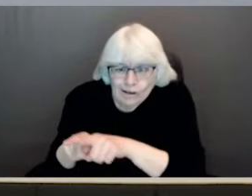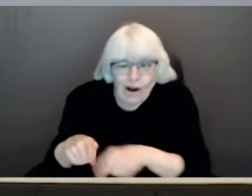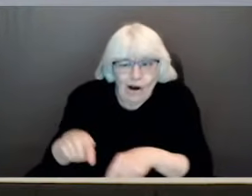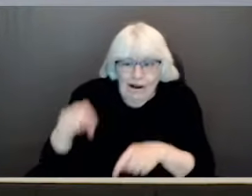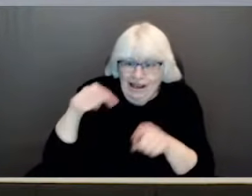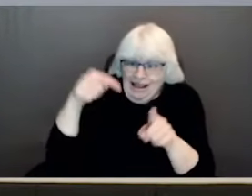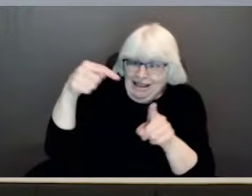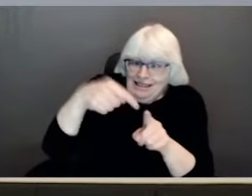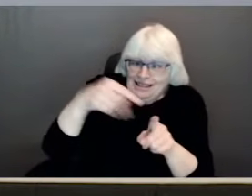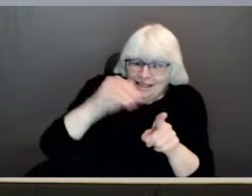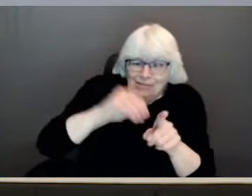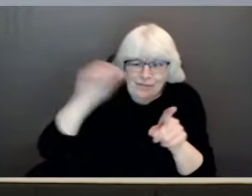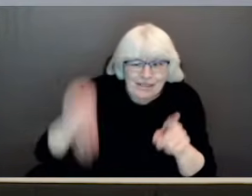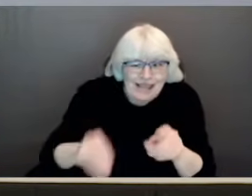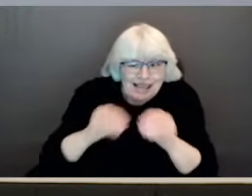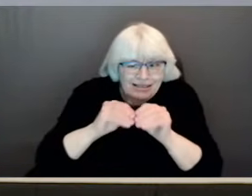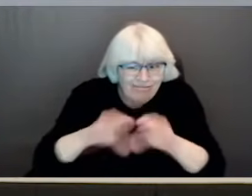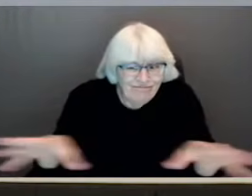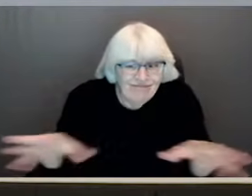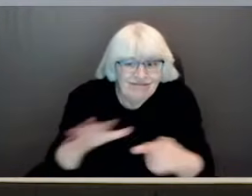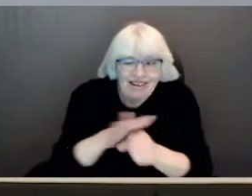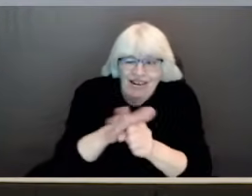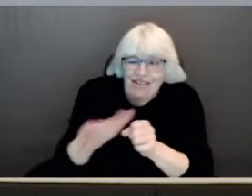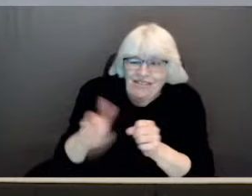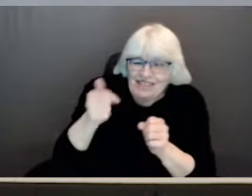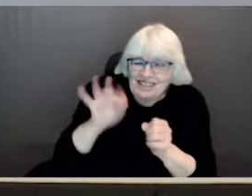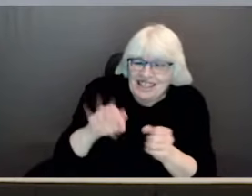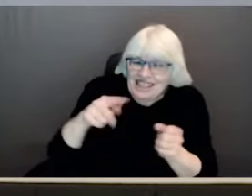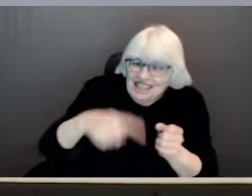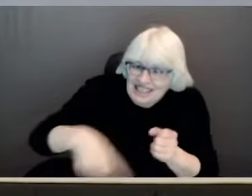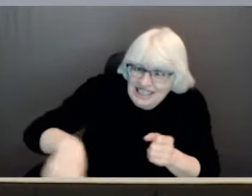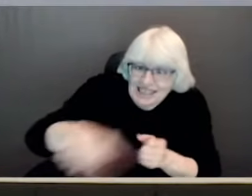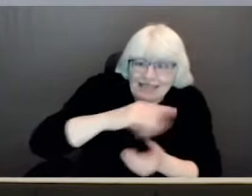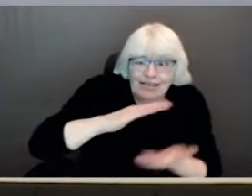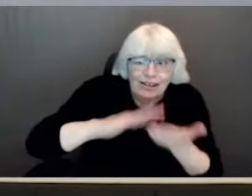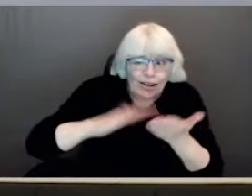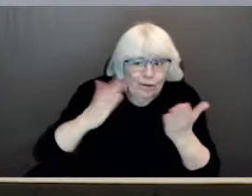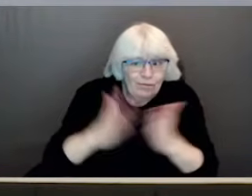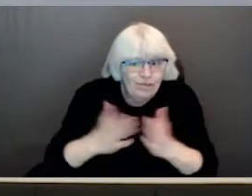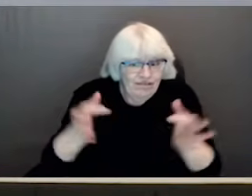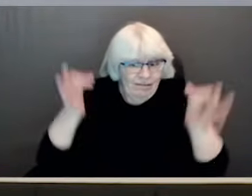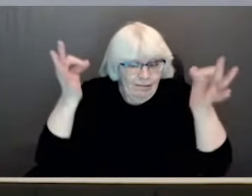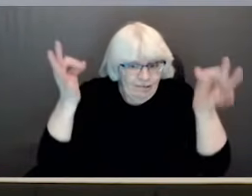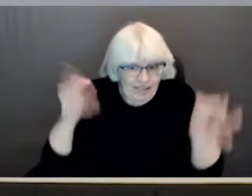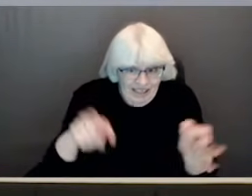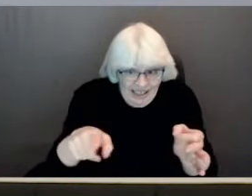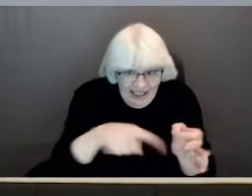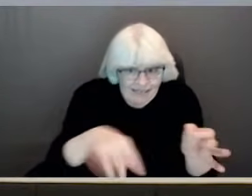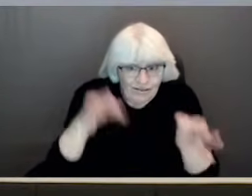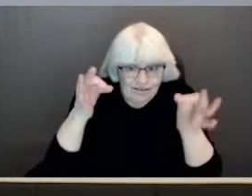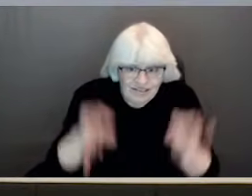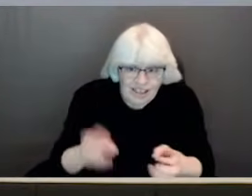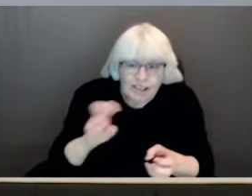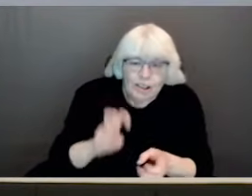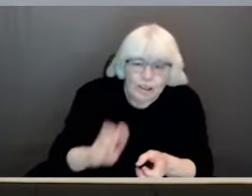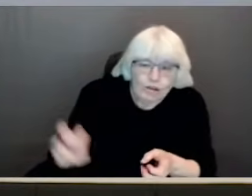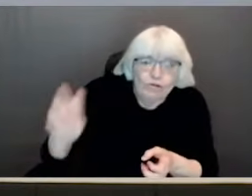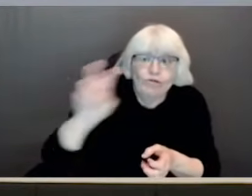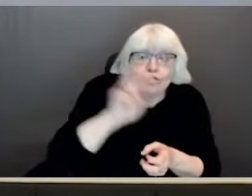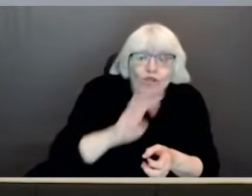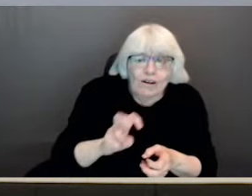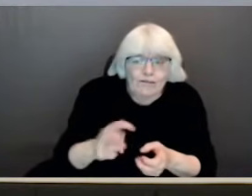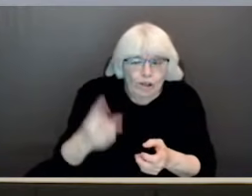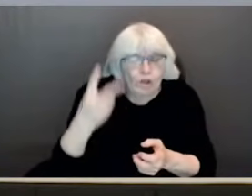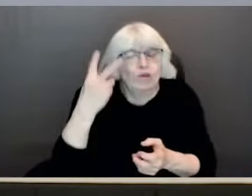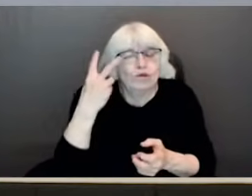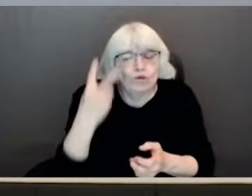the province should be fully vaccinated and follow the public health practices in the jurisdiction they are visiting. For visitors coming to